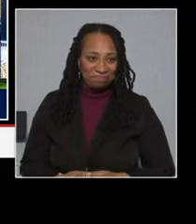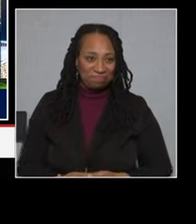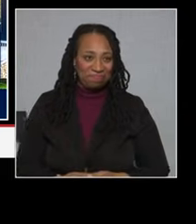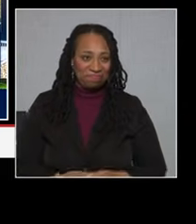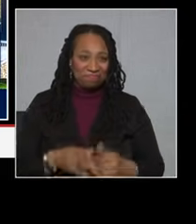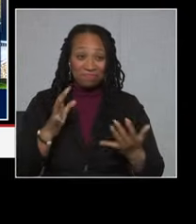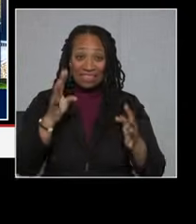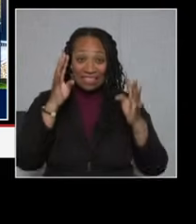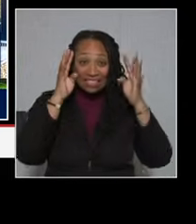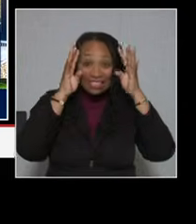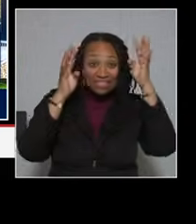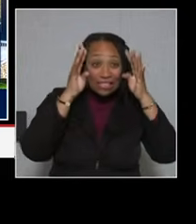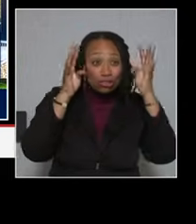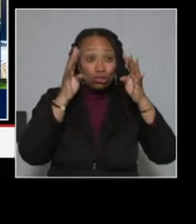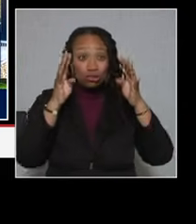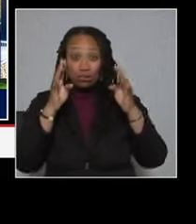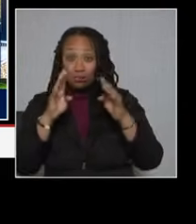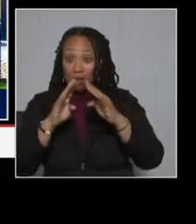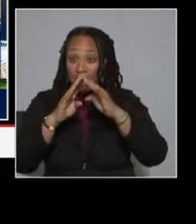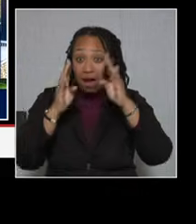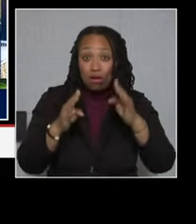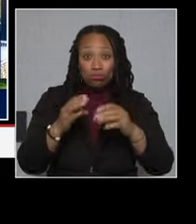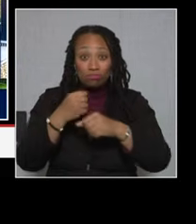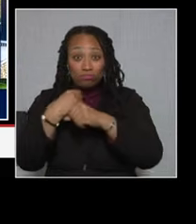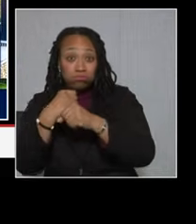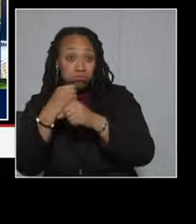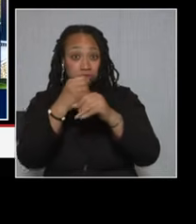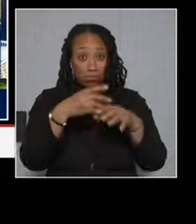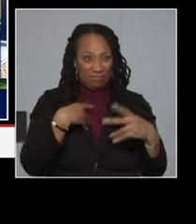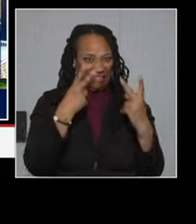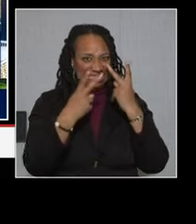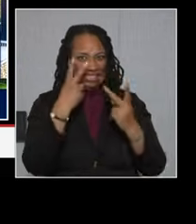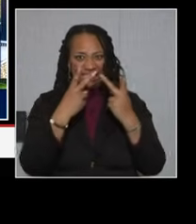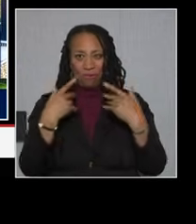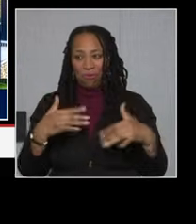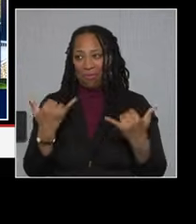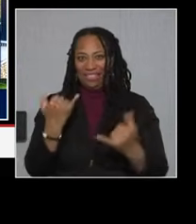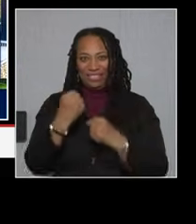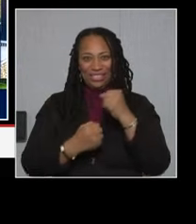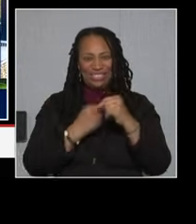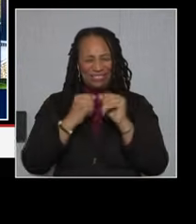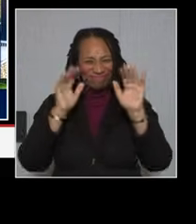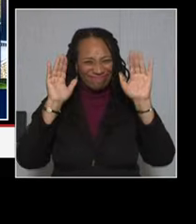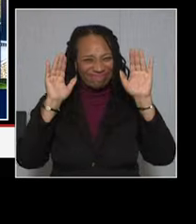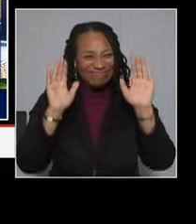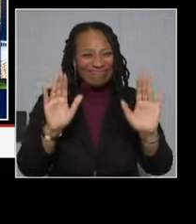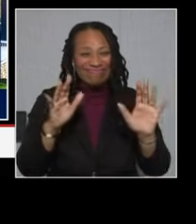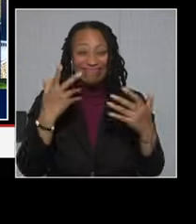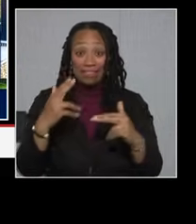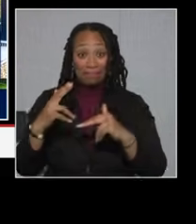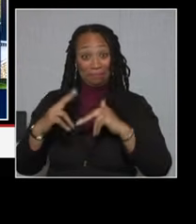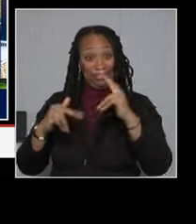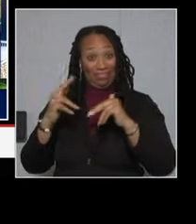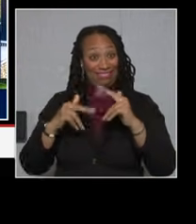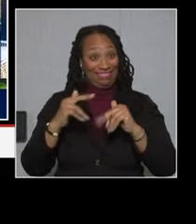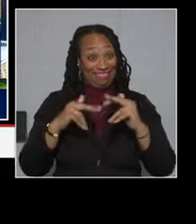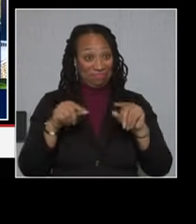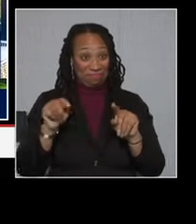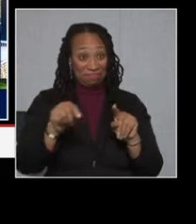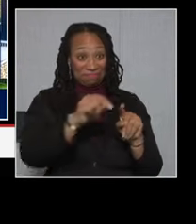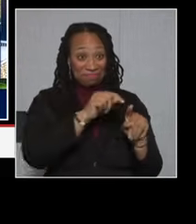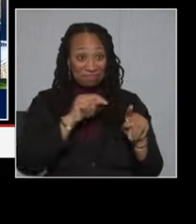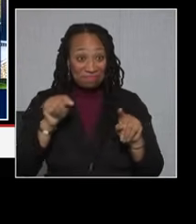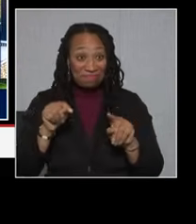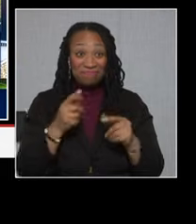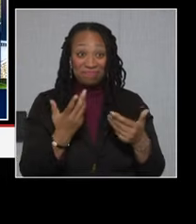in 2025 alone. At Buzzard Point, the stacks are delivering more than 1,100